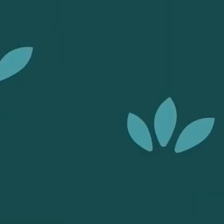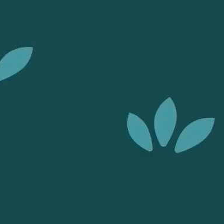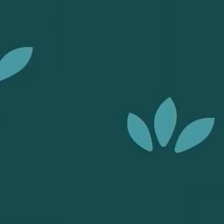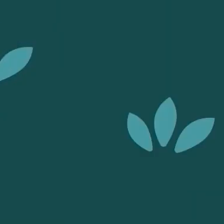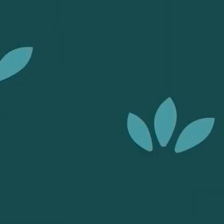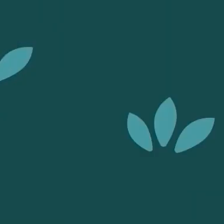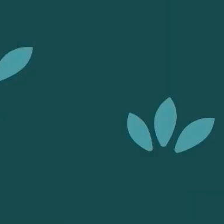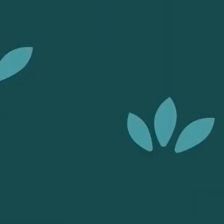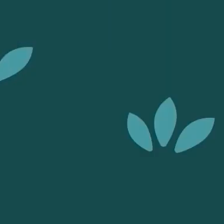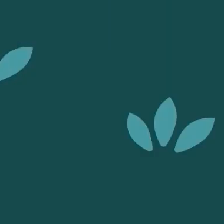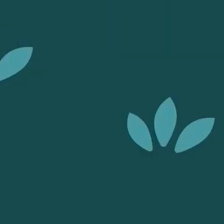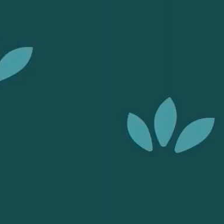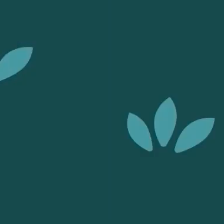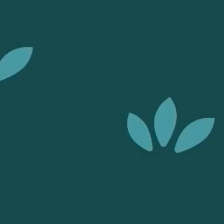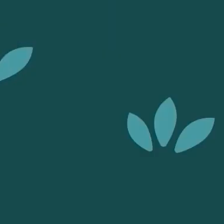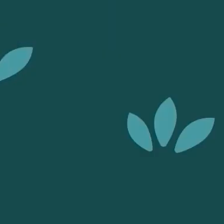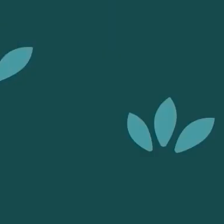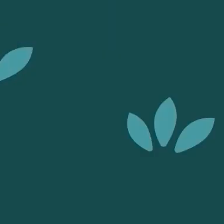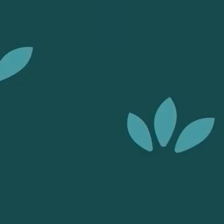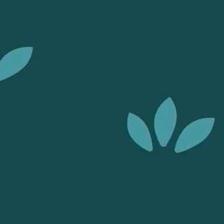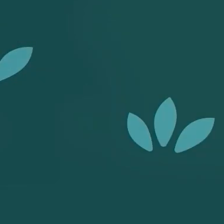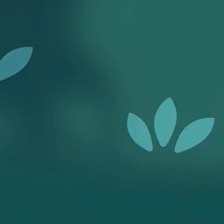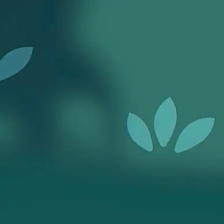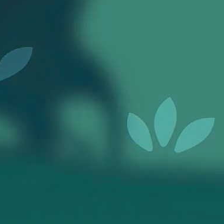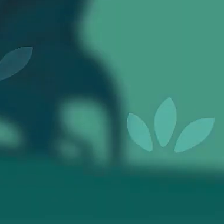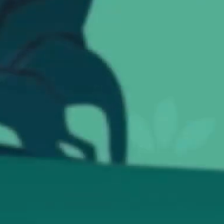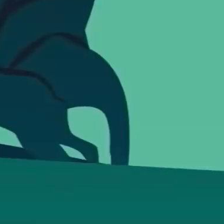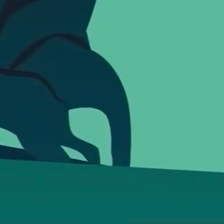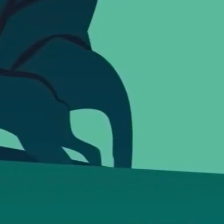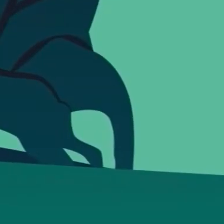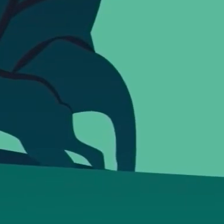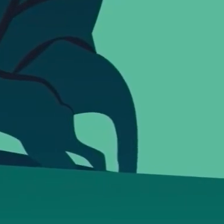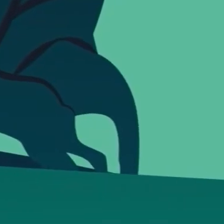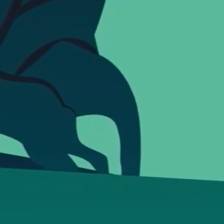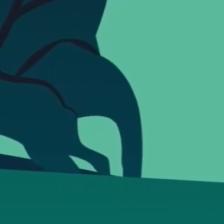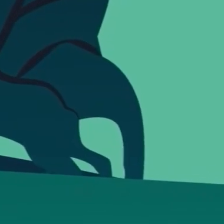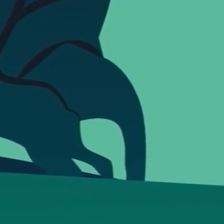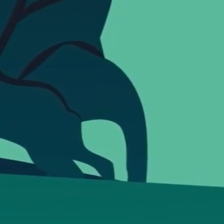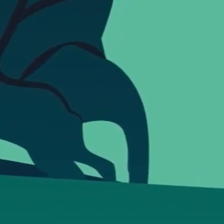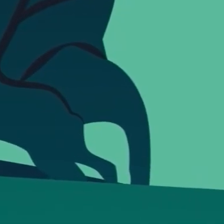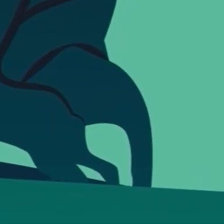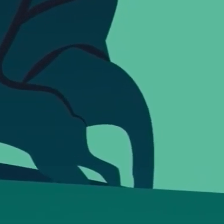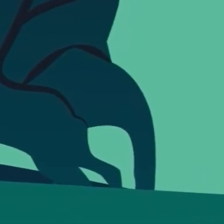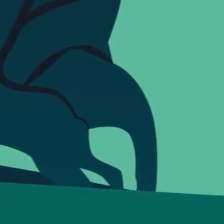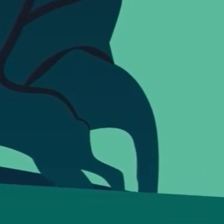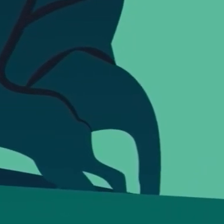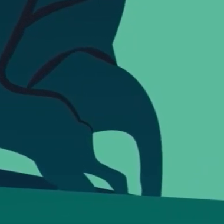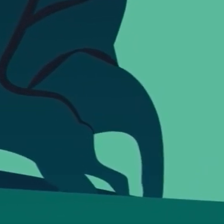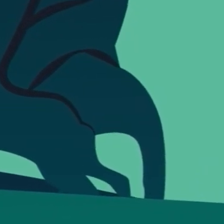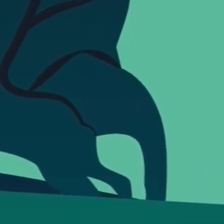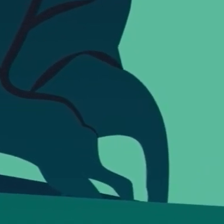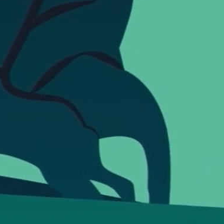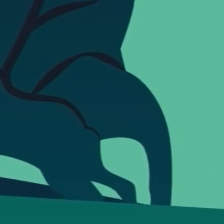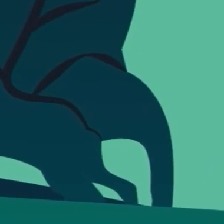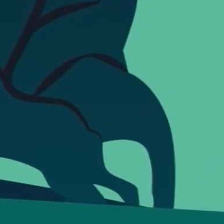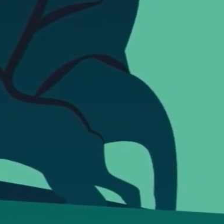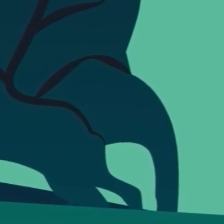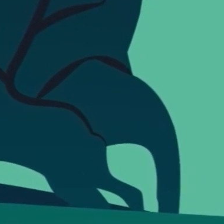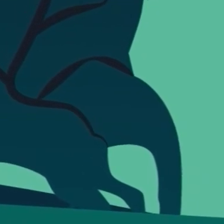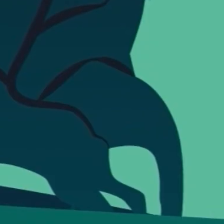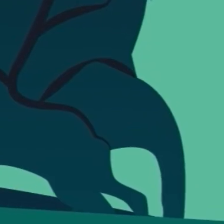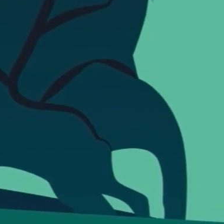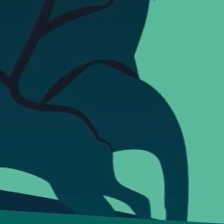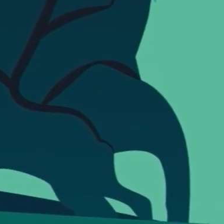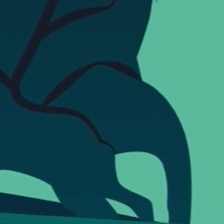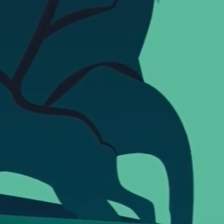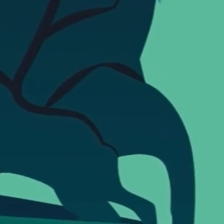the diary, and ran. He looked at them and said, "If you want to